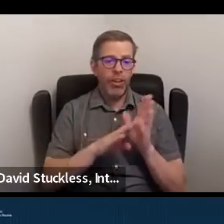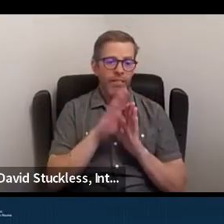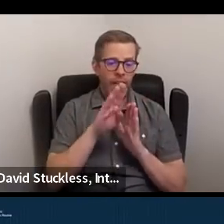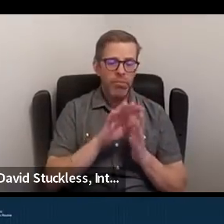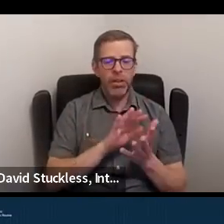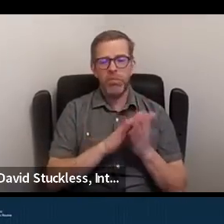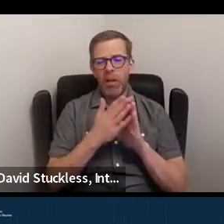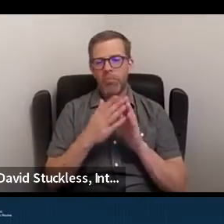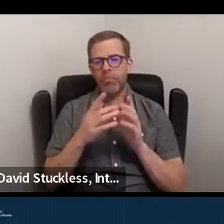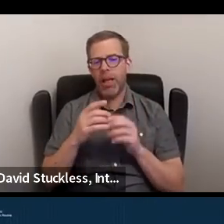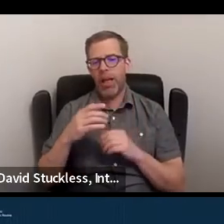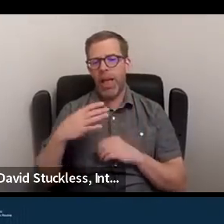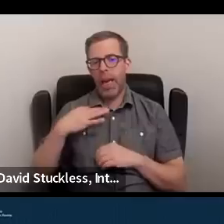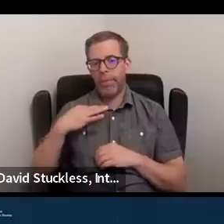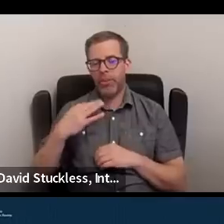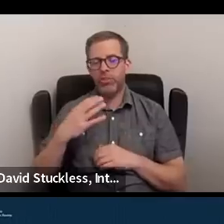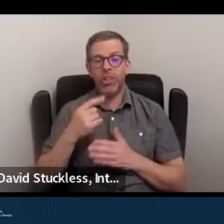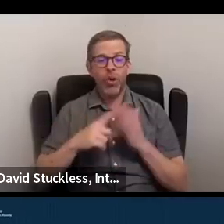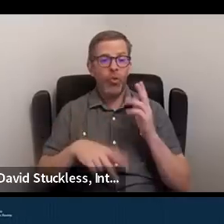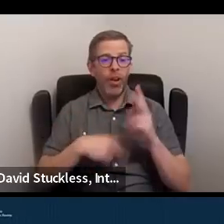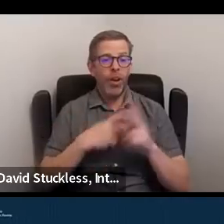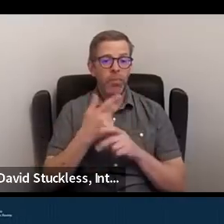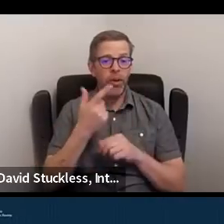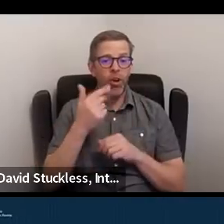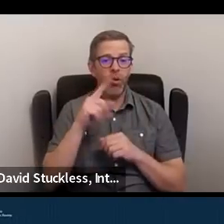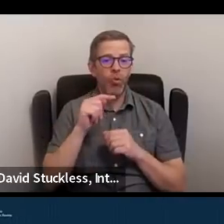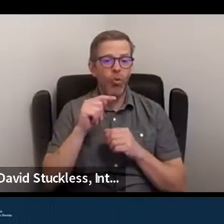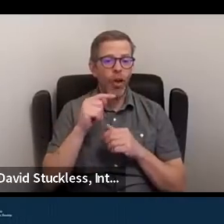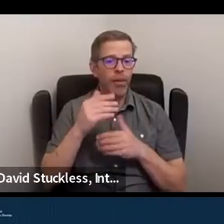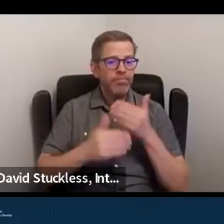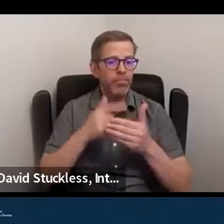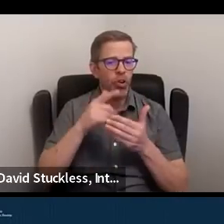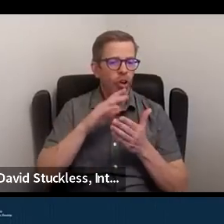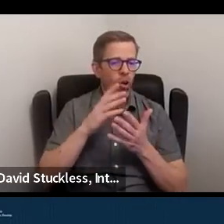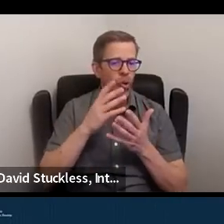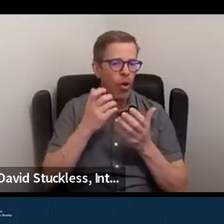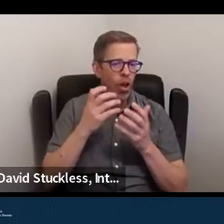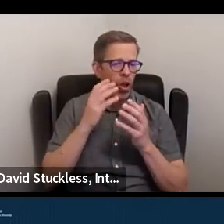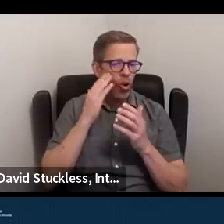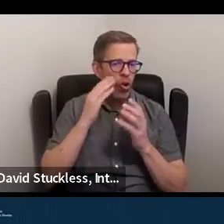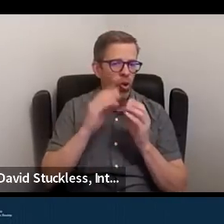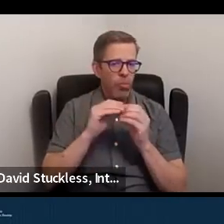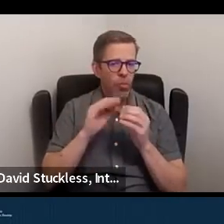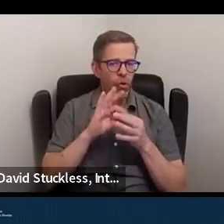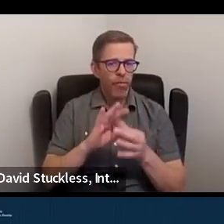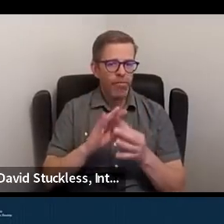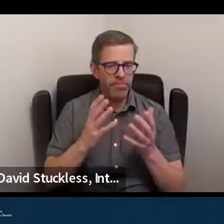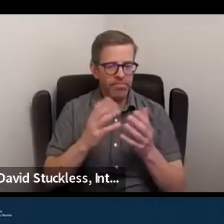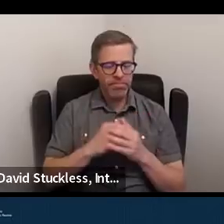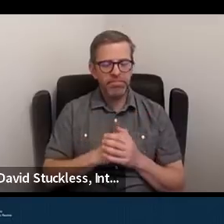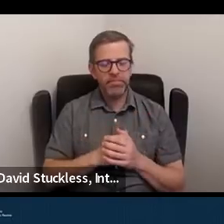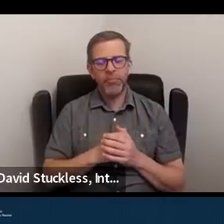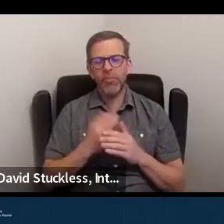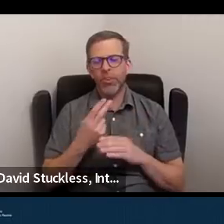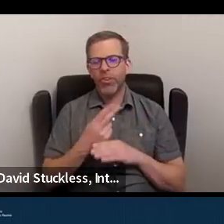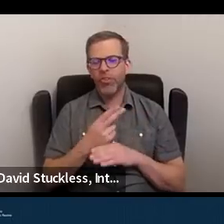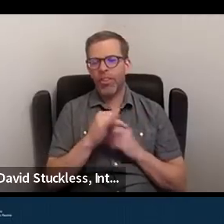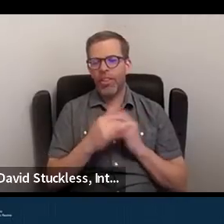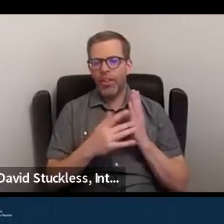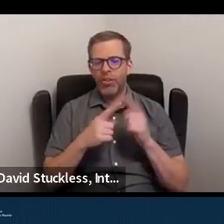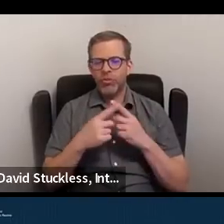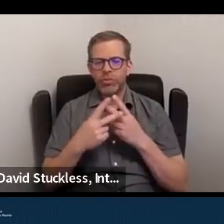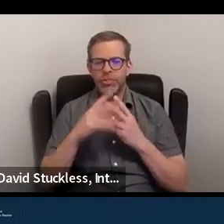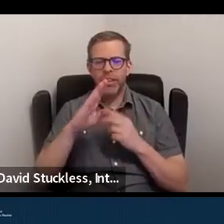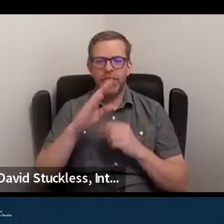application and what type of grant mechanism you're interested in learning more about. So use those tools to save yourself time and